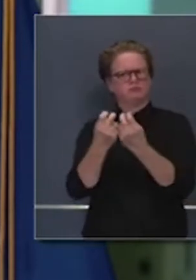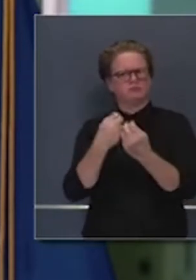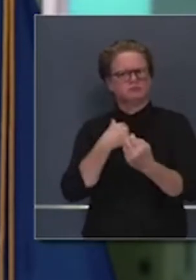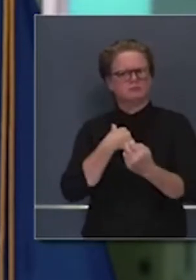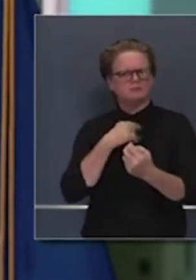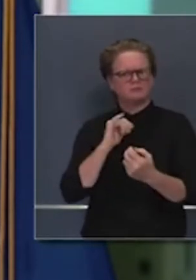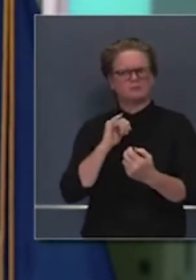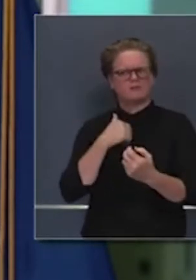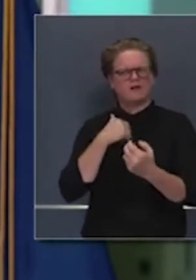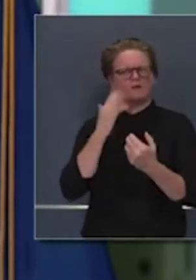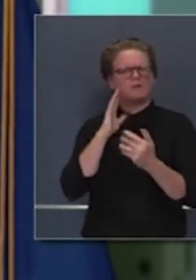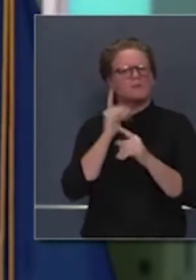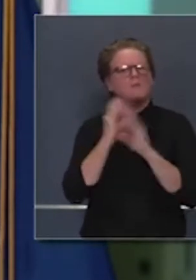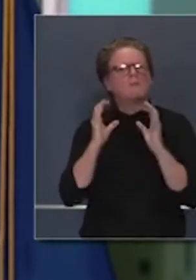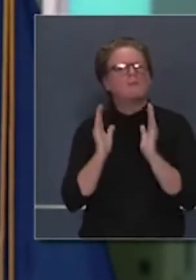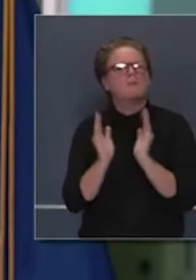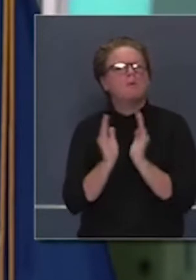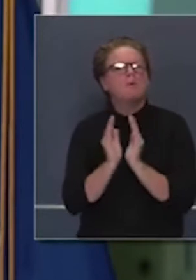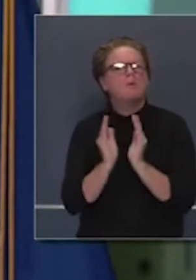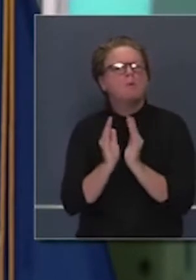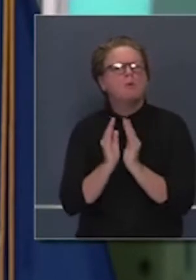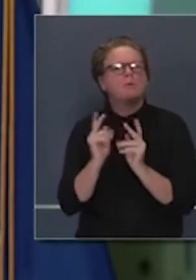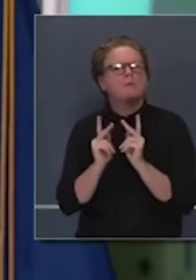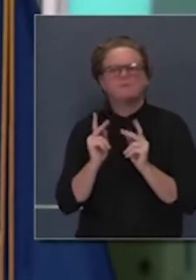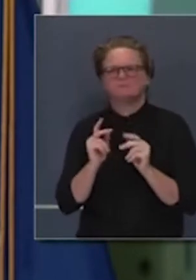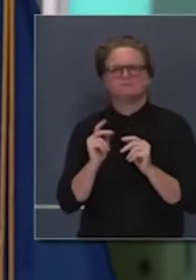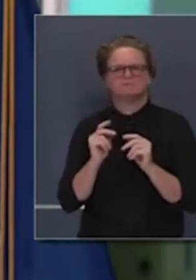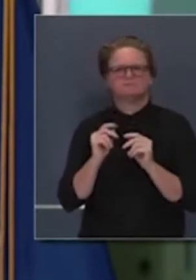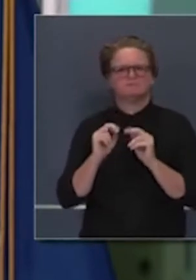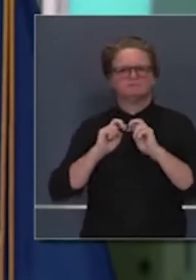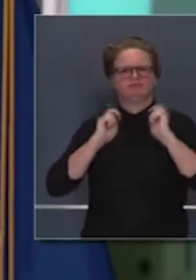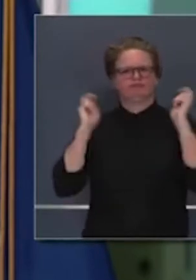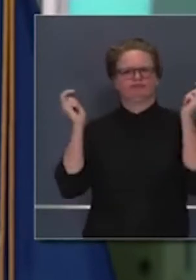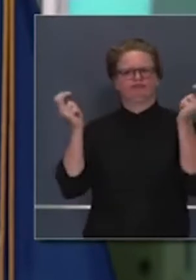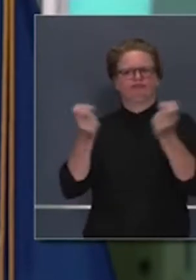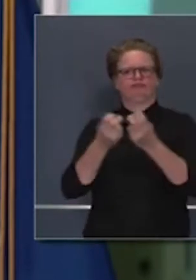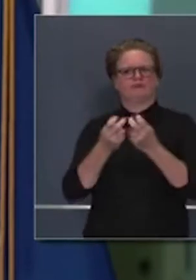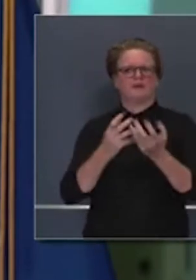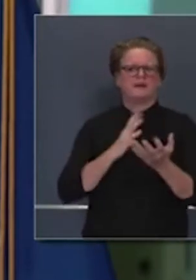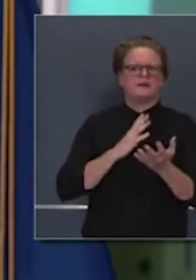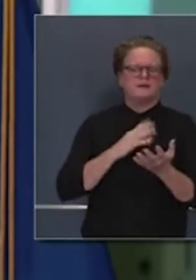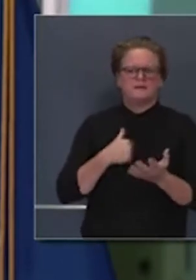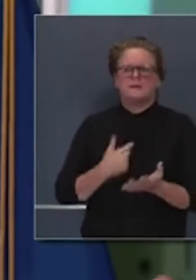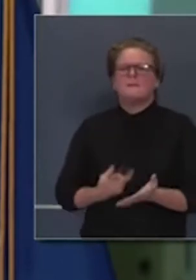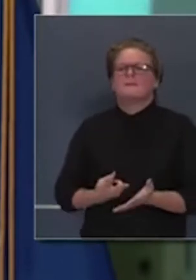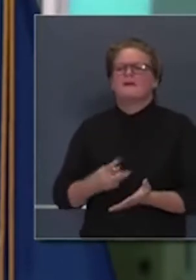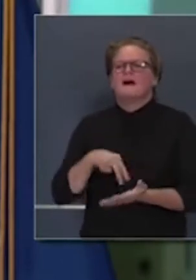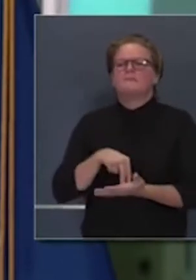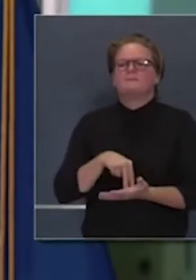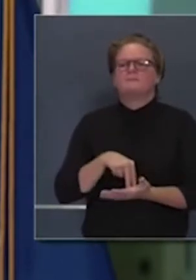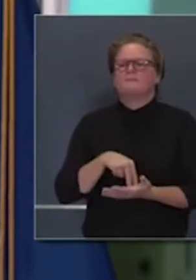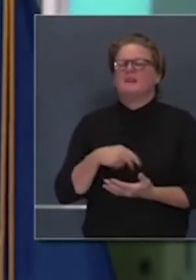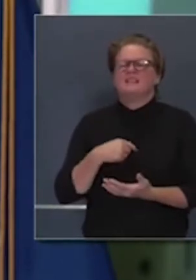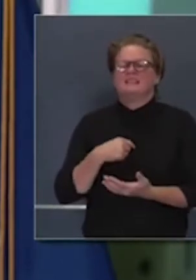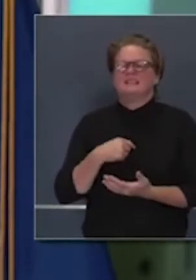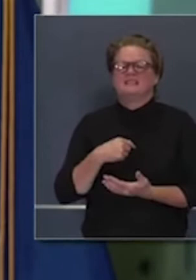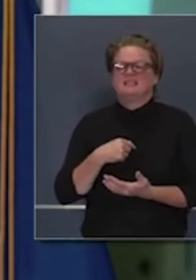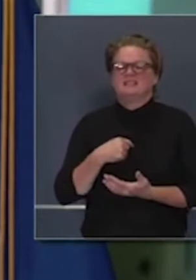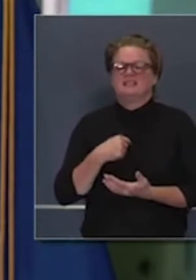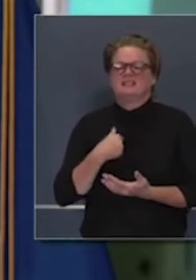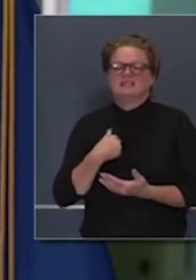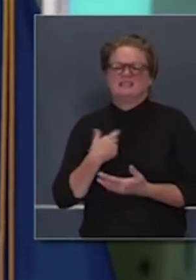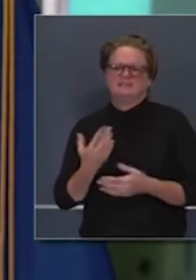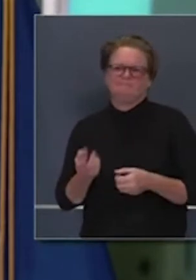sitting down, I should have stood up and walked back, got in my car, and drove back